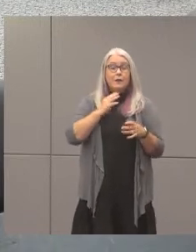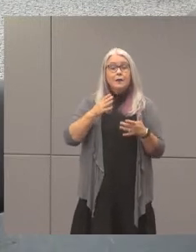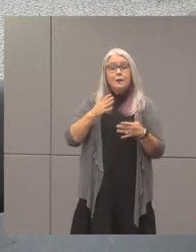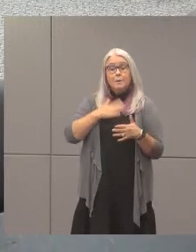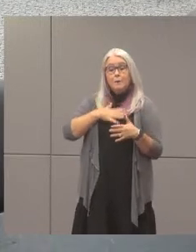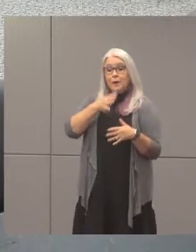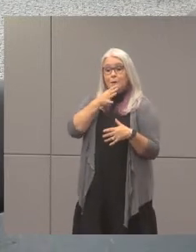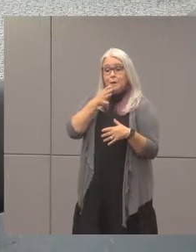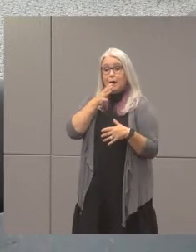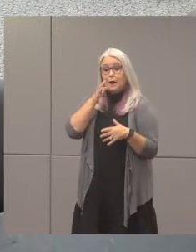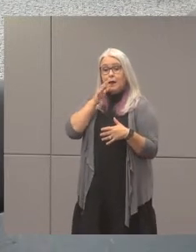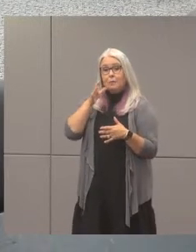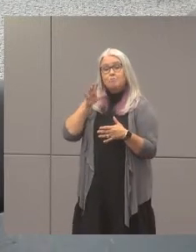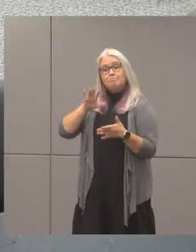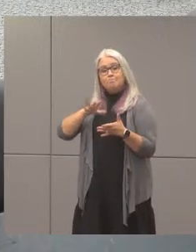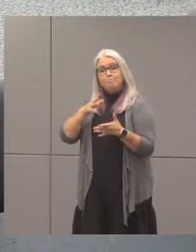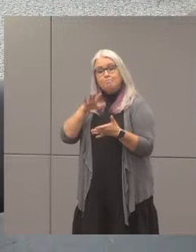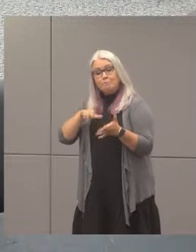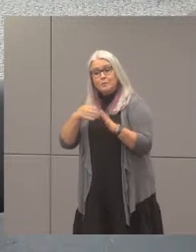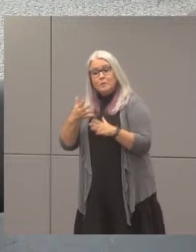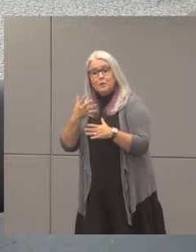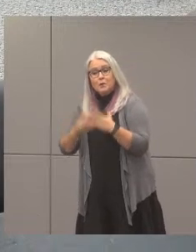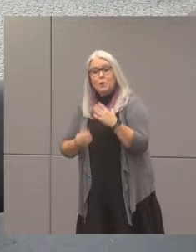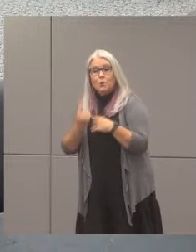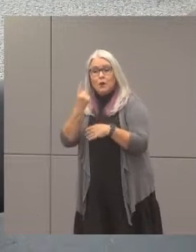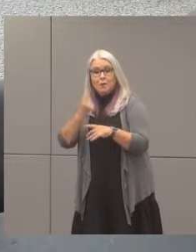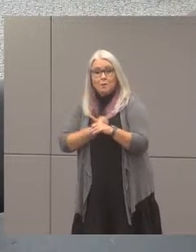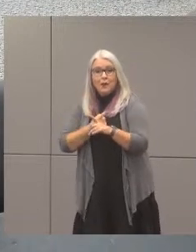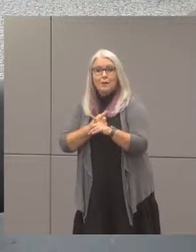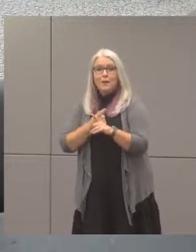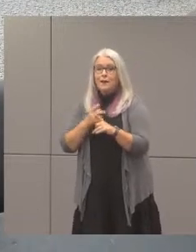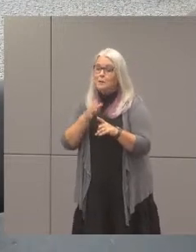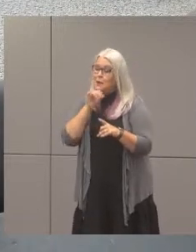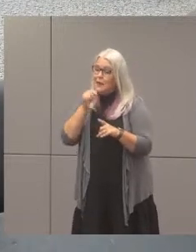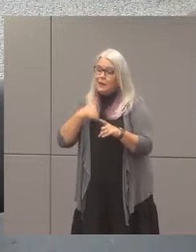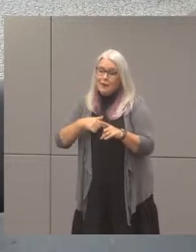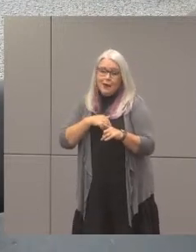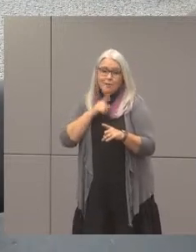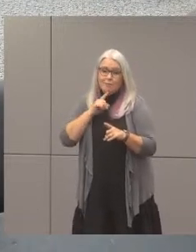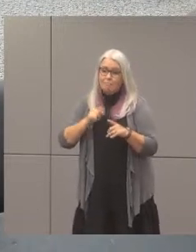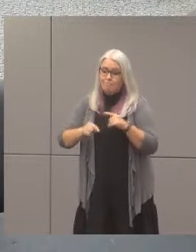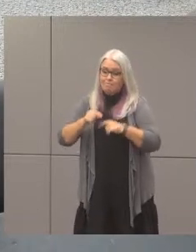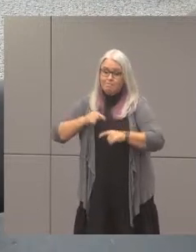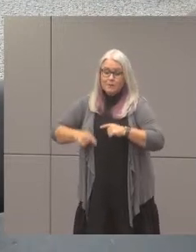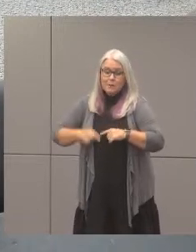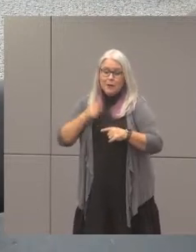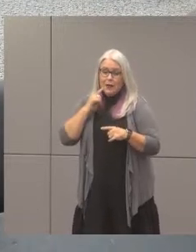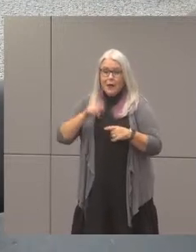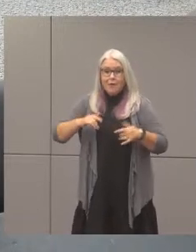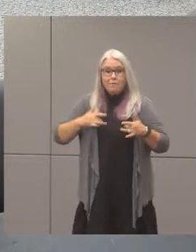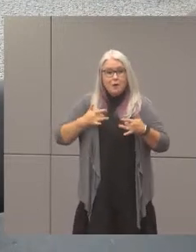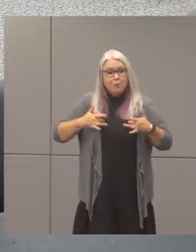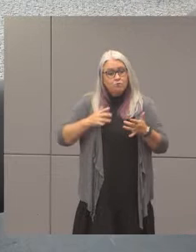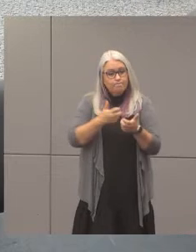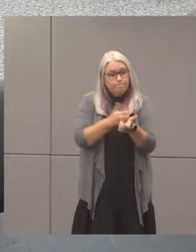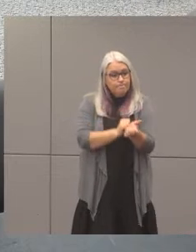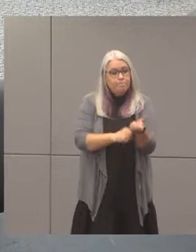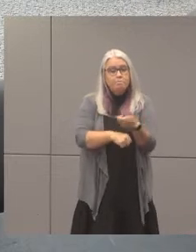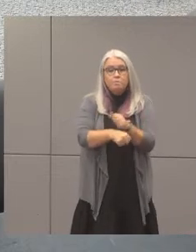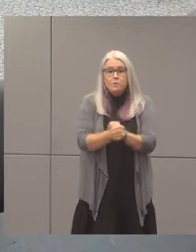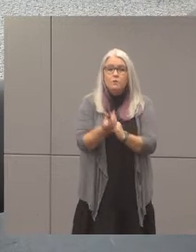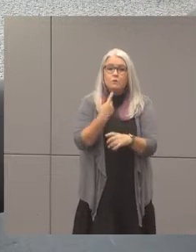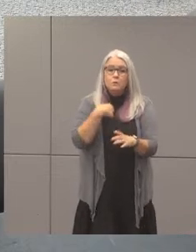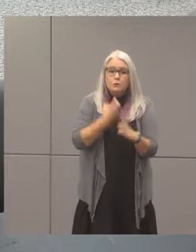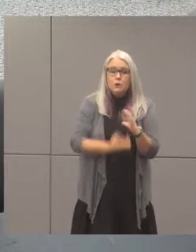a month to the day that I started my classes, but I didn't let that set me back. I kind of just dove right in and jumped right